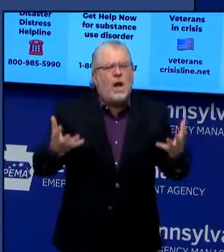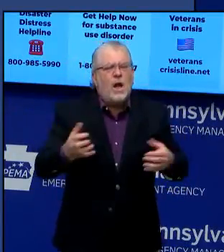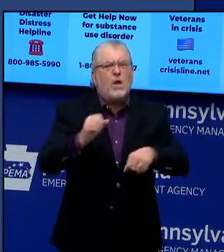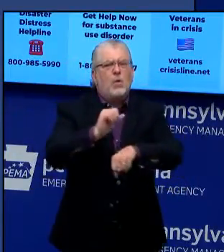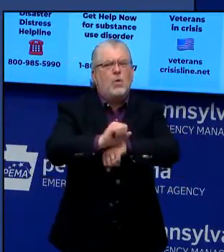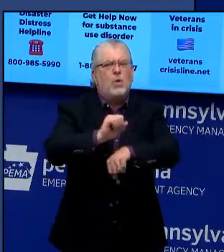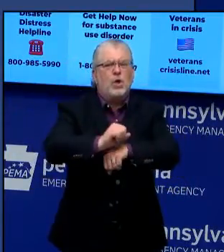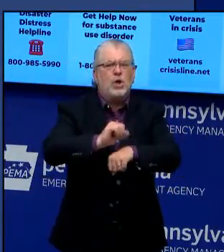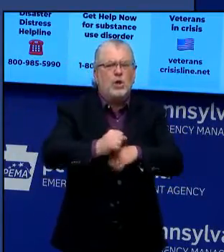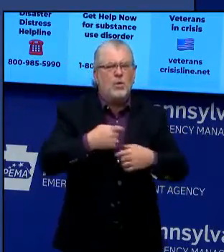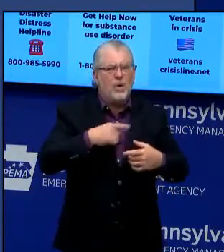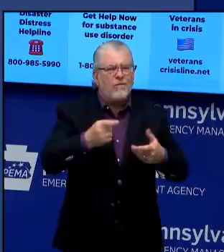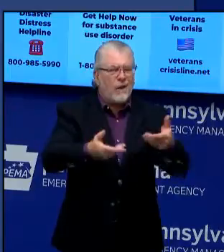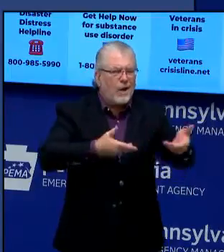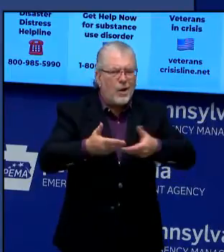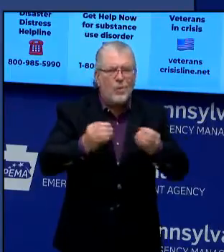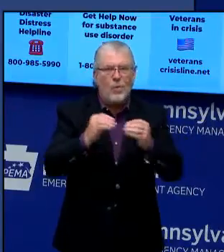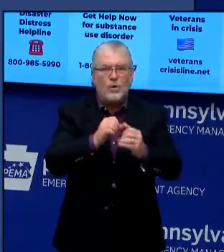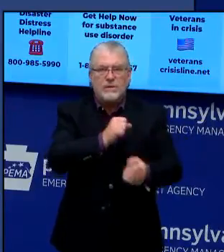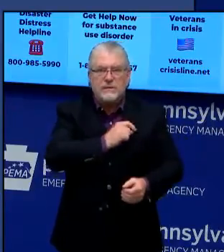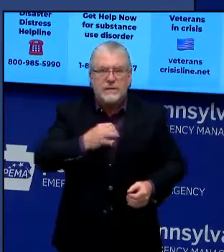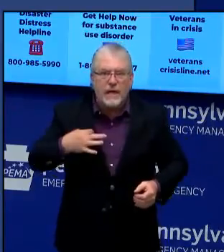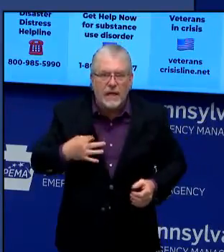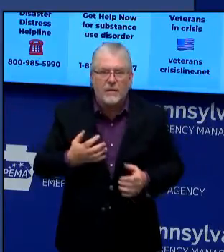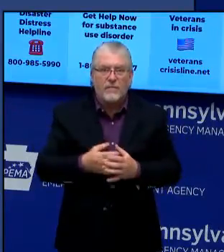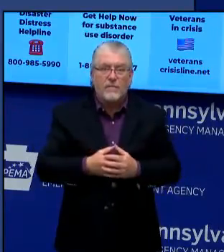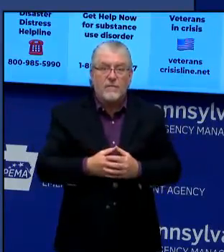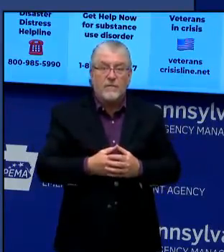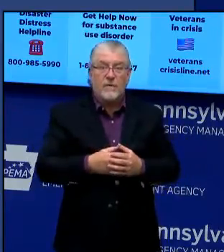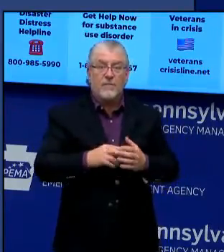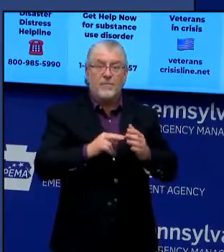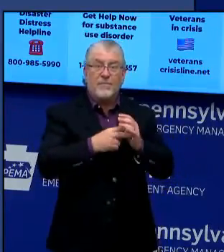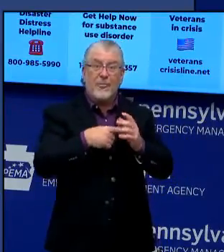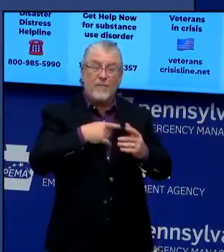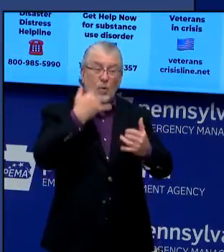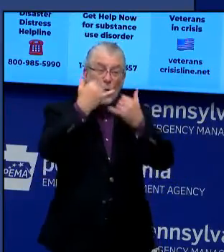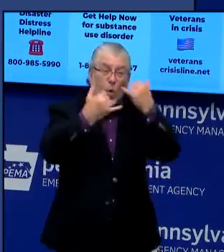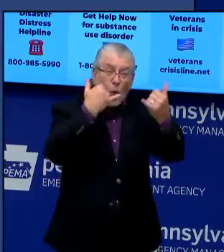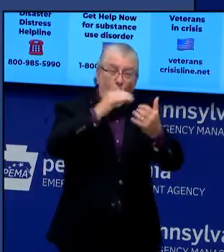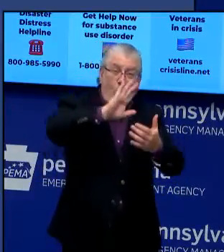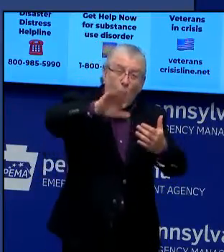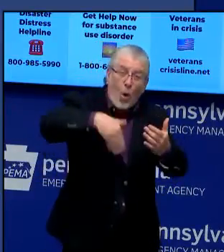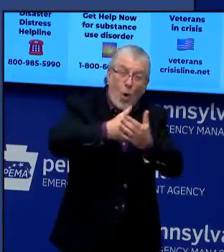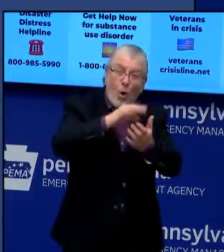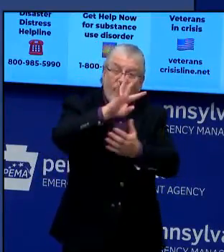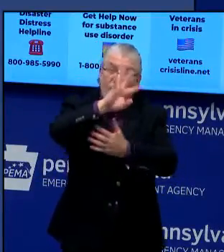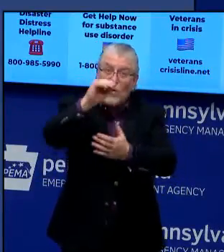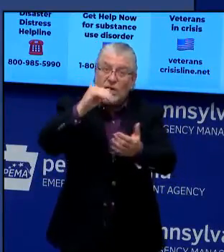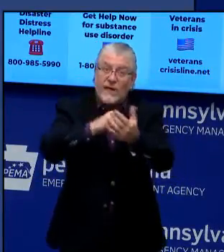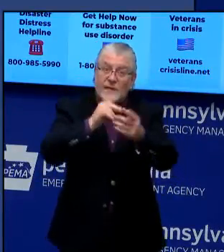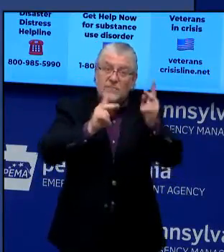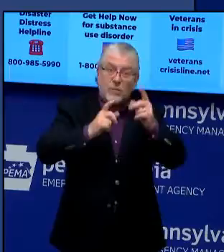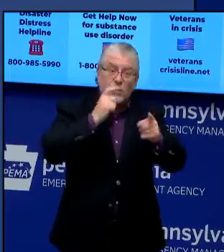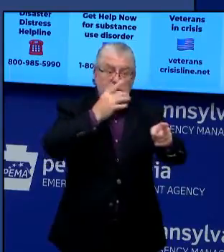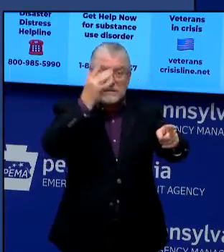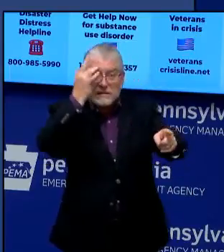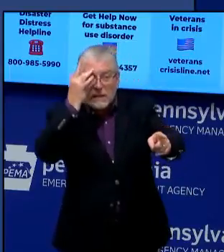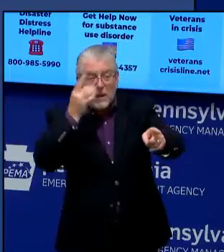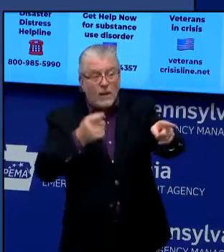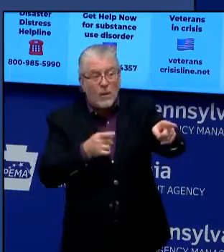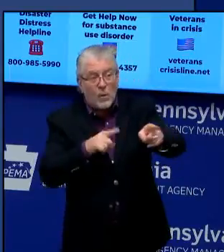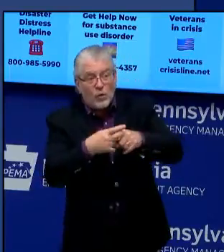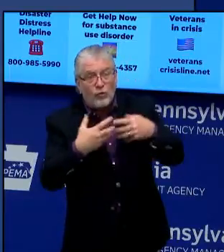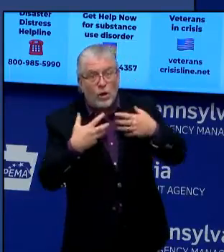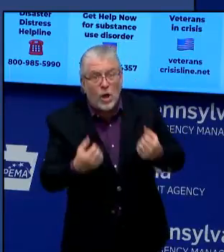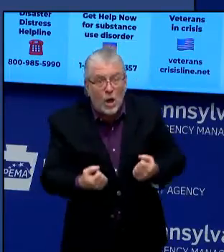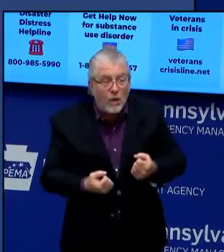the ability to call all 40,000 people and see when and how long and when they recovered.